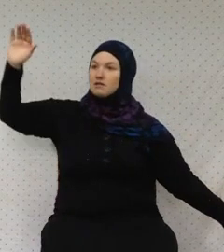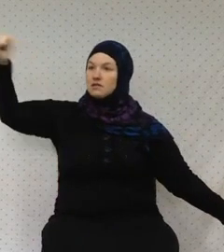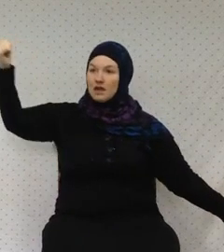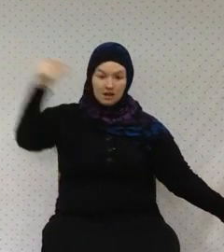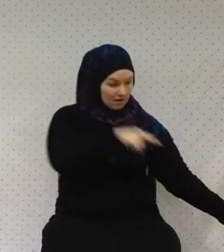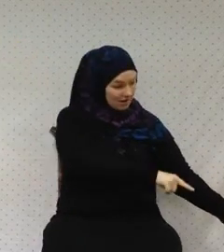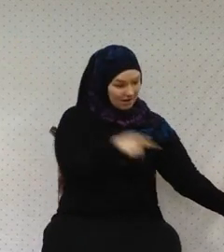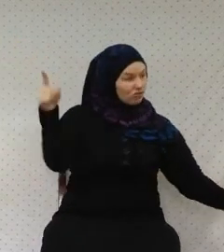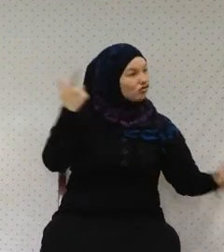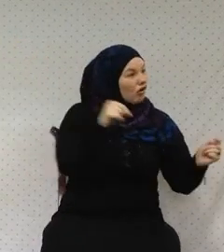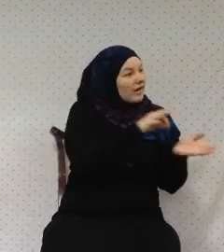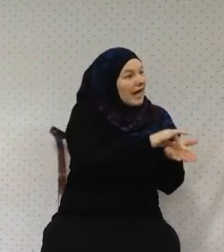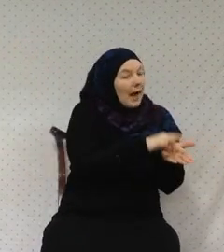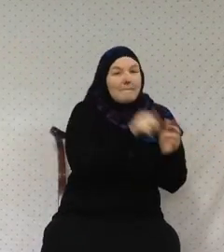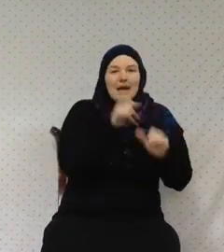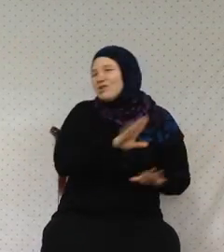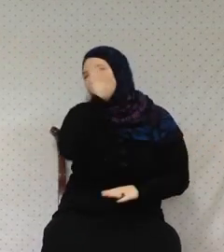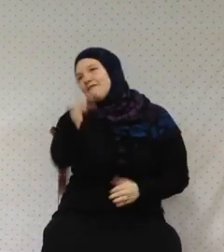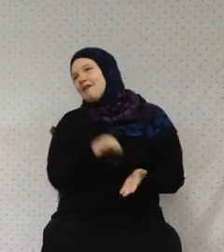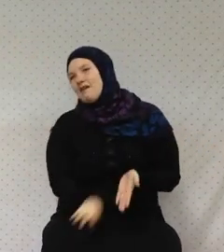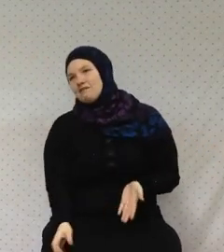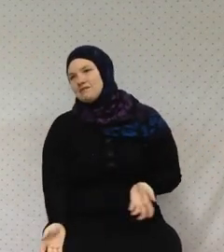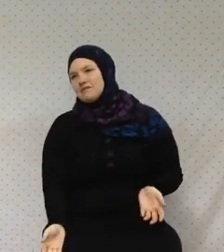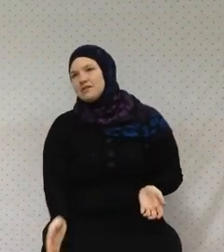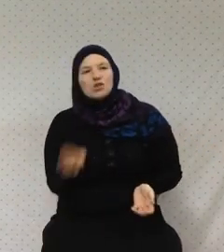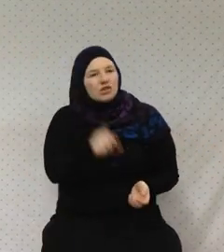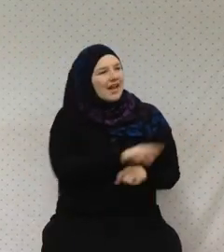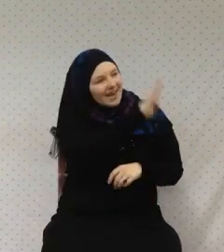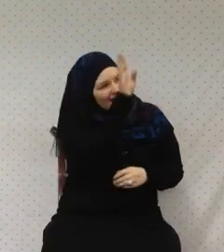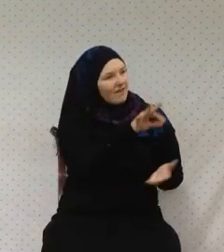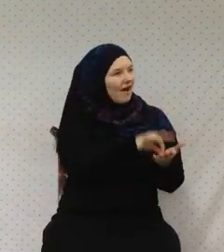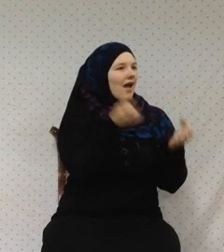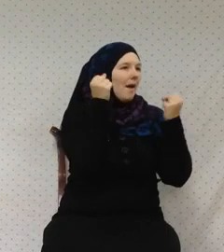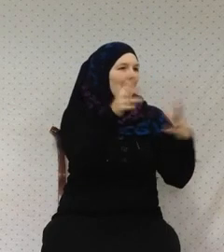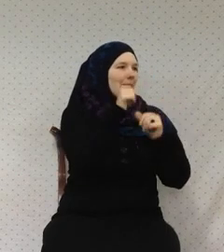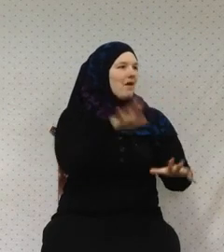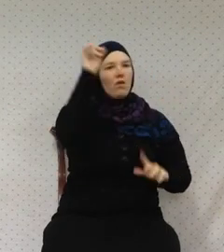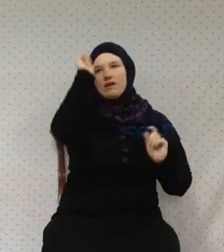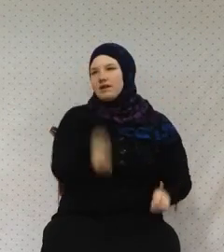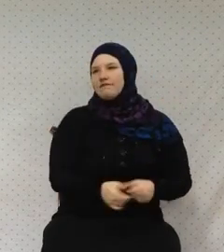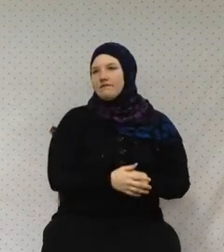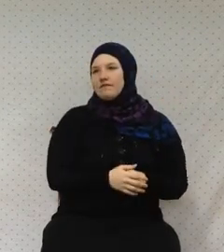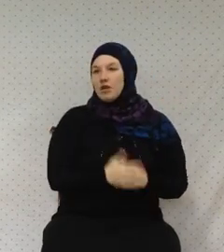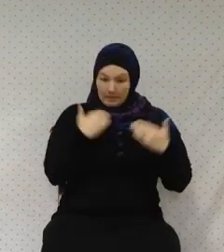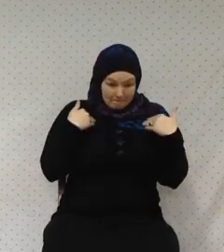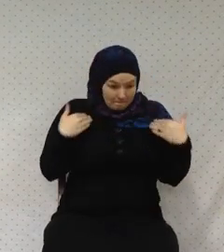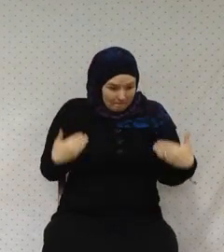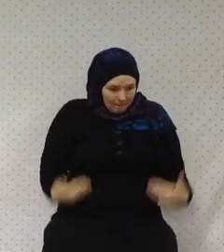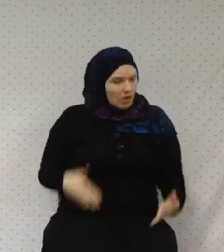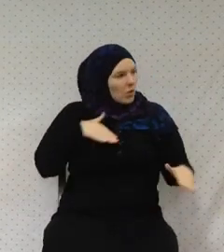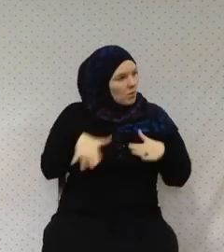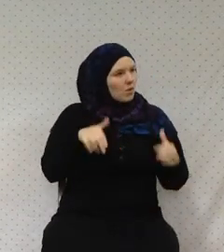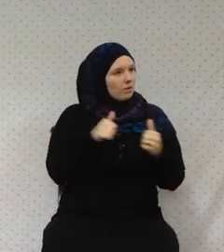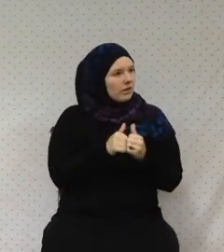to count those only, you could never count it. You could never count it. Even the body that we walk